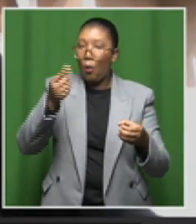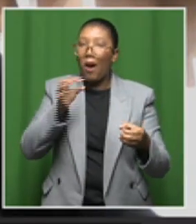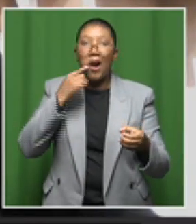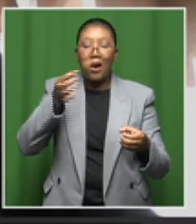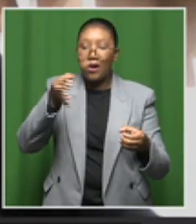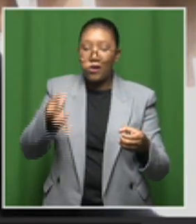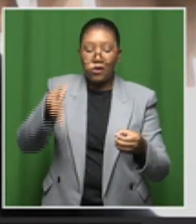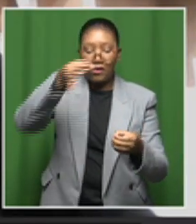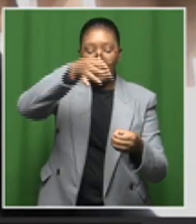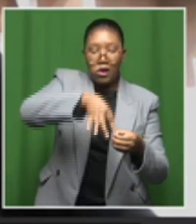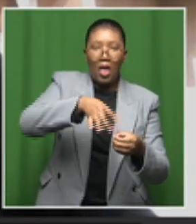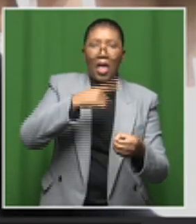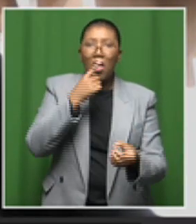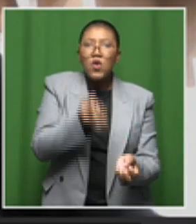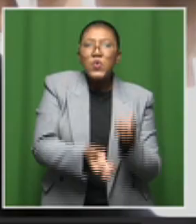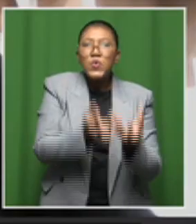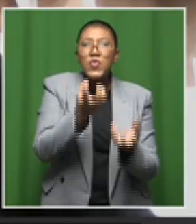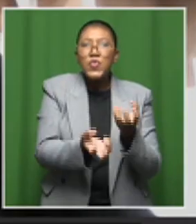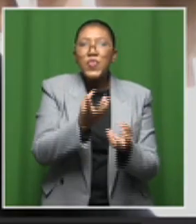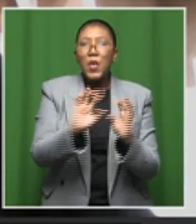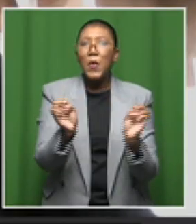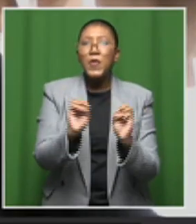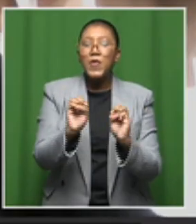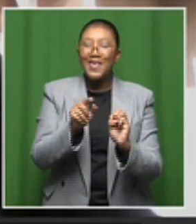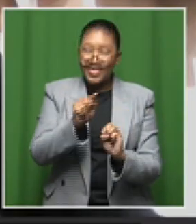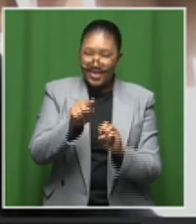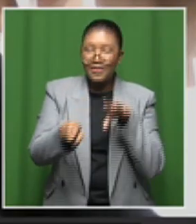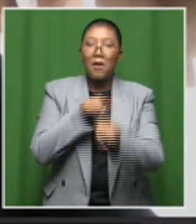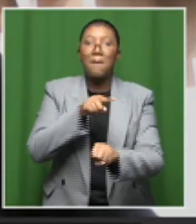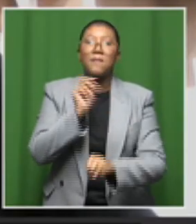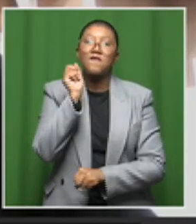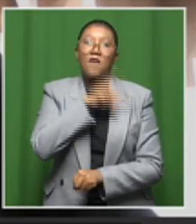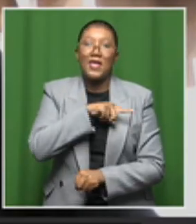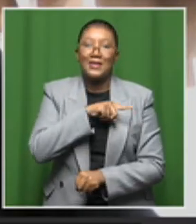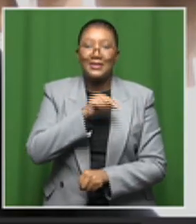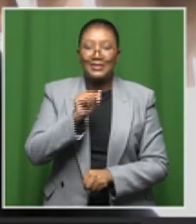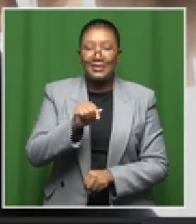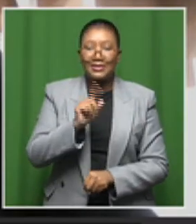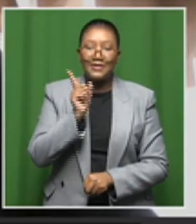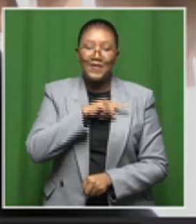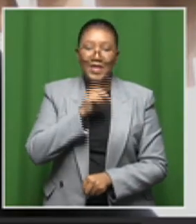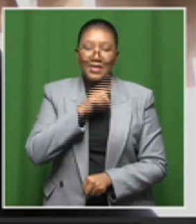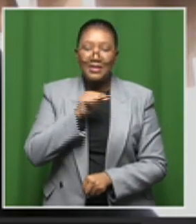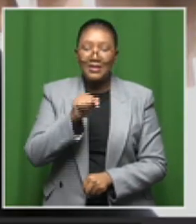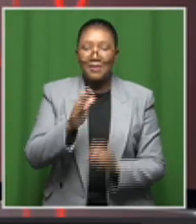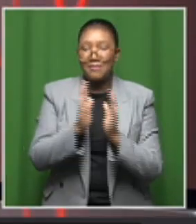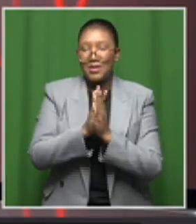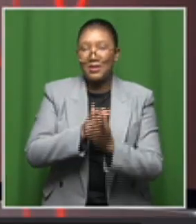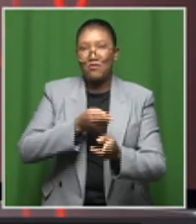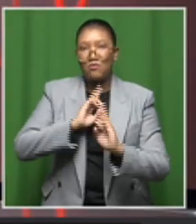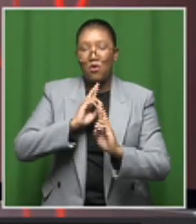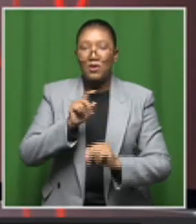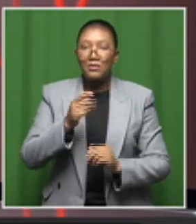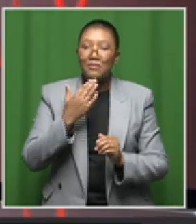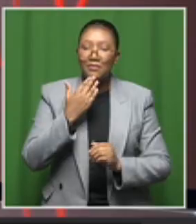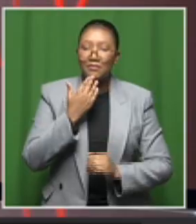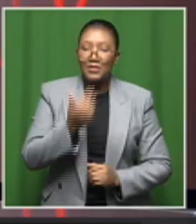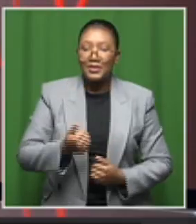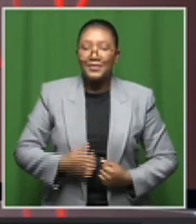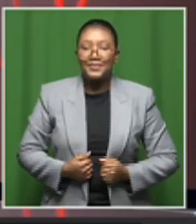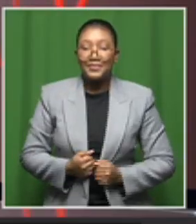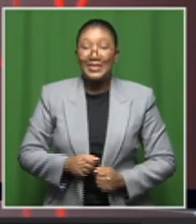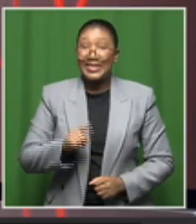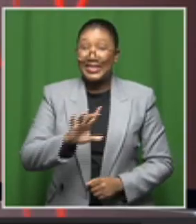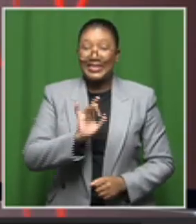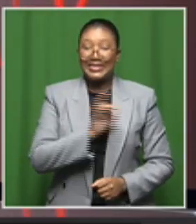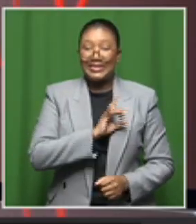So if the public sees anything that seems untoward, if they could report it to us. It's absolutely frightening, because, I mean, when